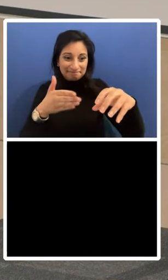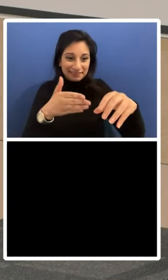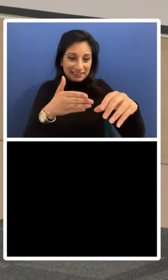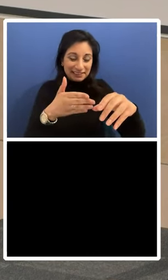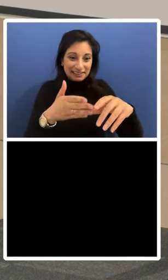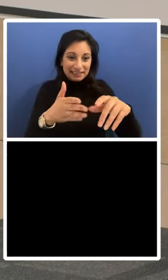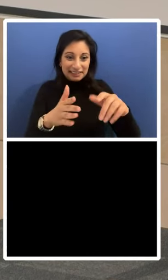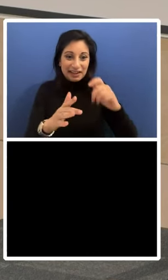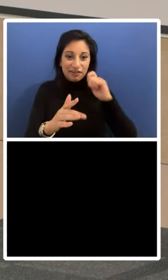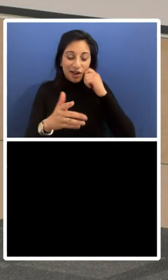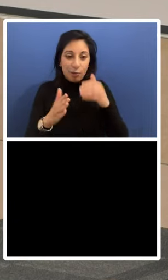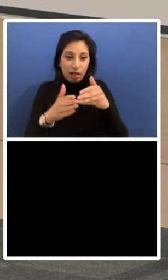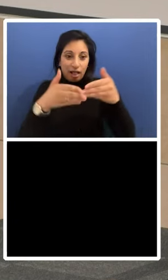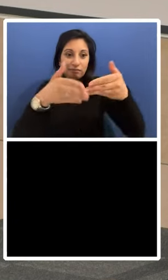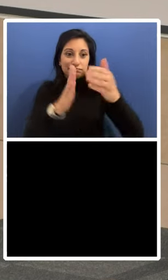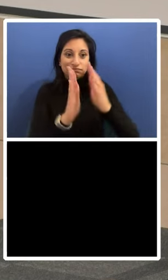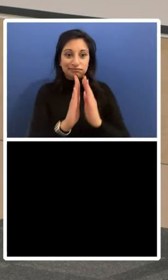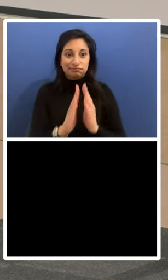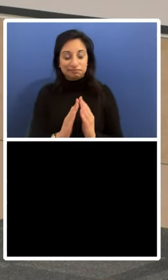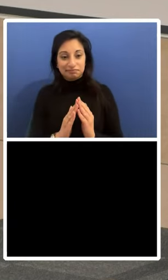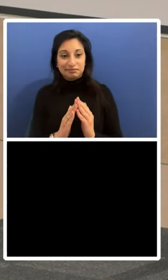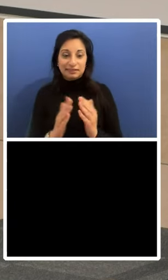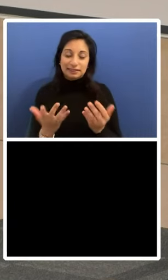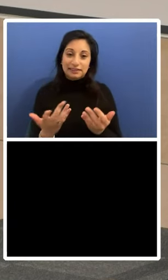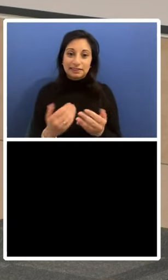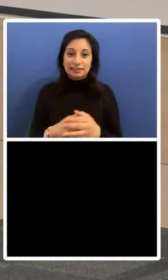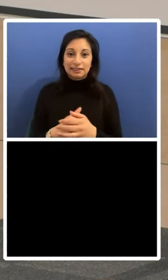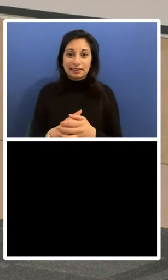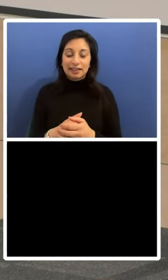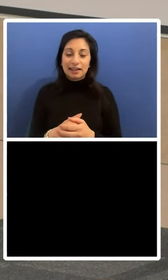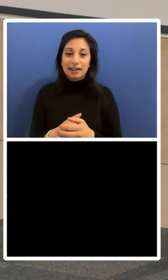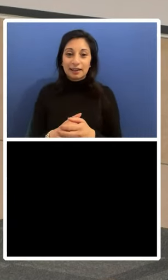of intercontinental transportation? And it's sort of like,